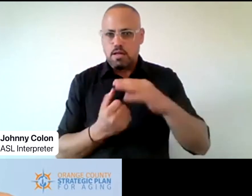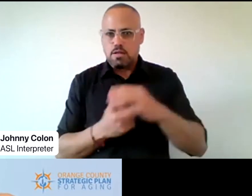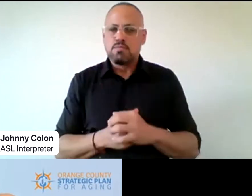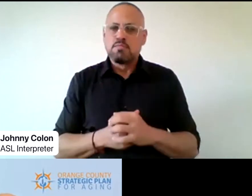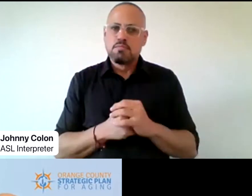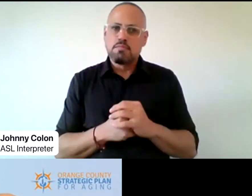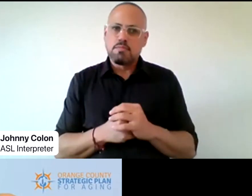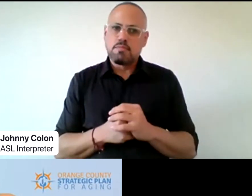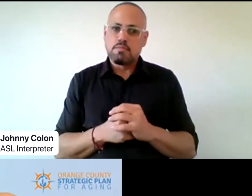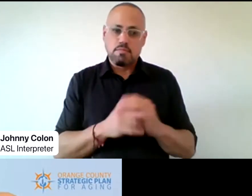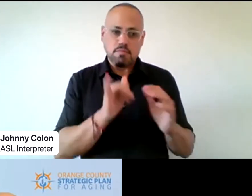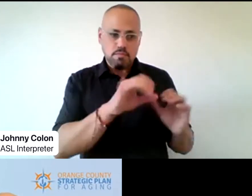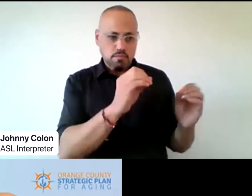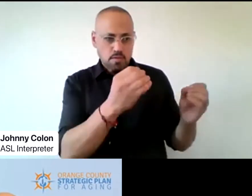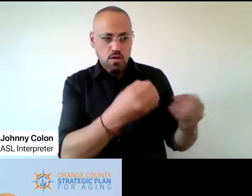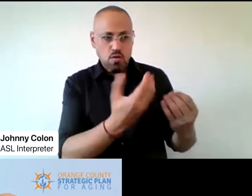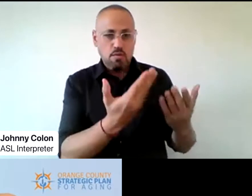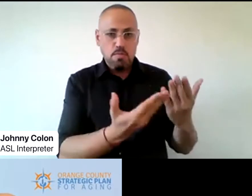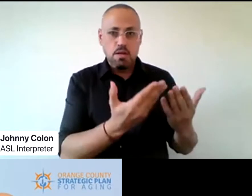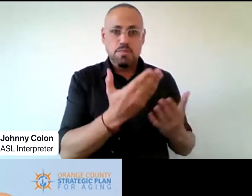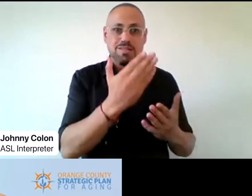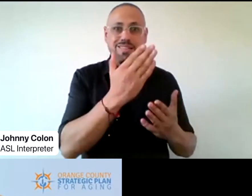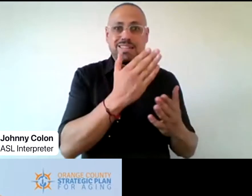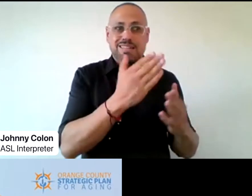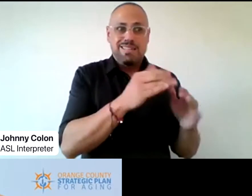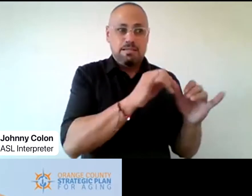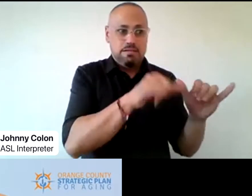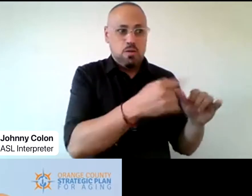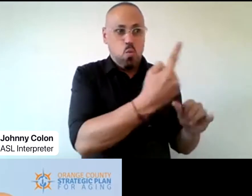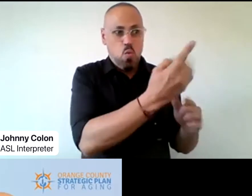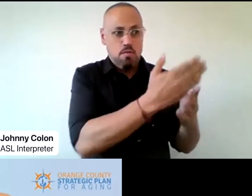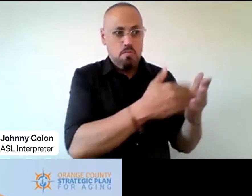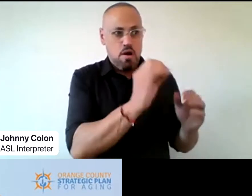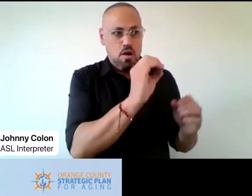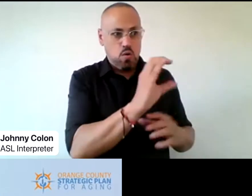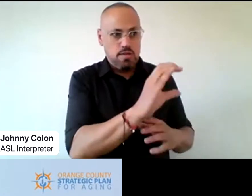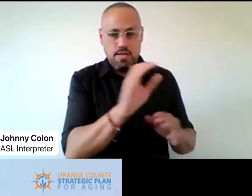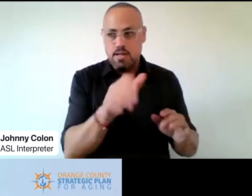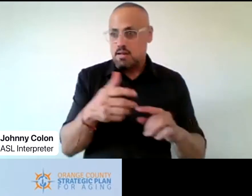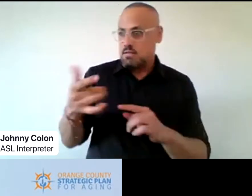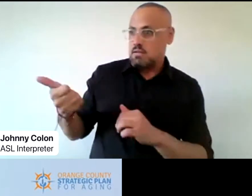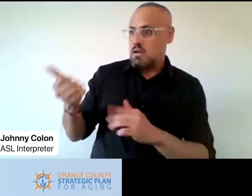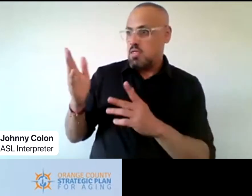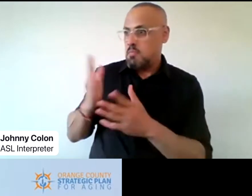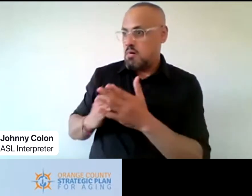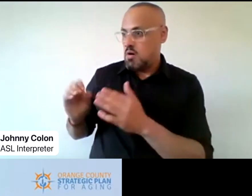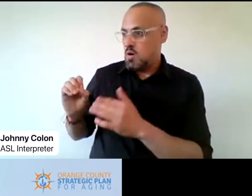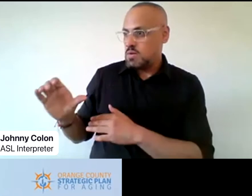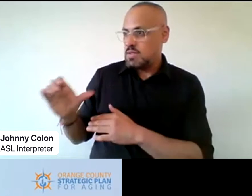And that organization may only exist in part of Orange County and not serve the rest of the Orange County older adults.